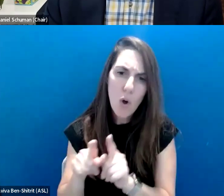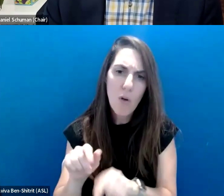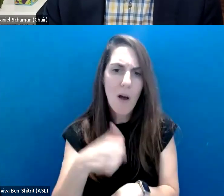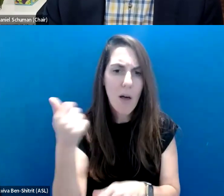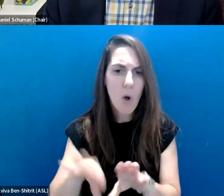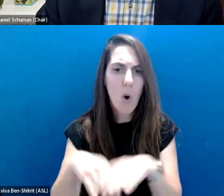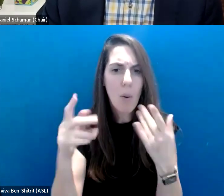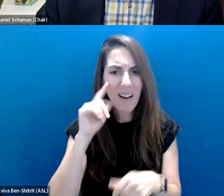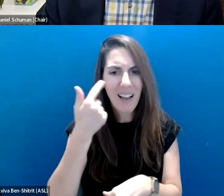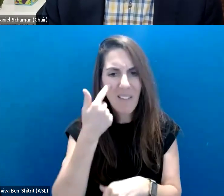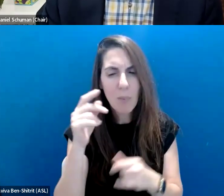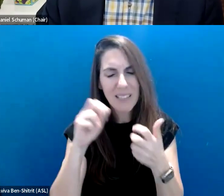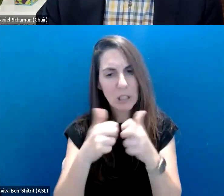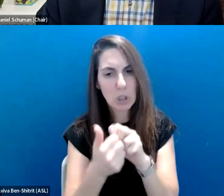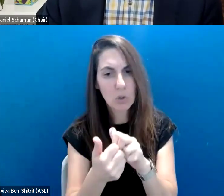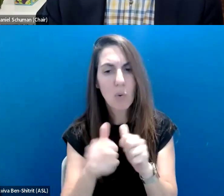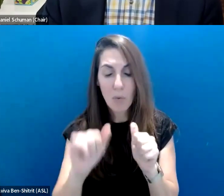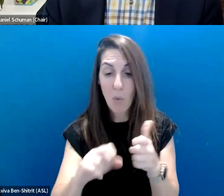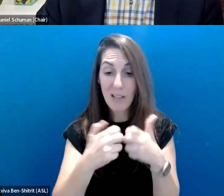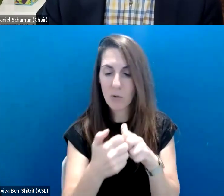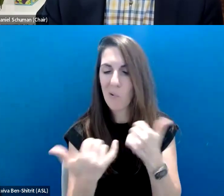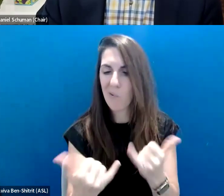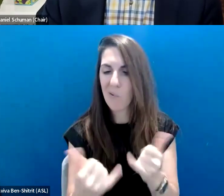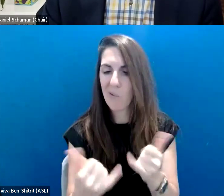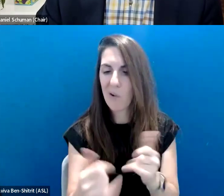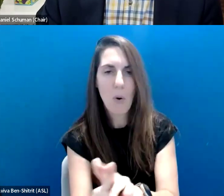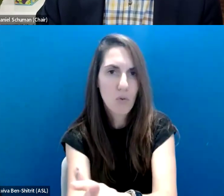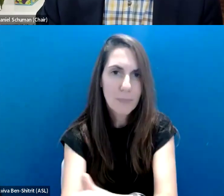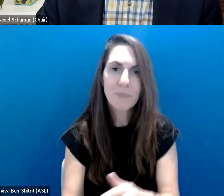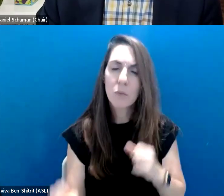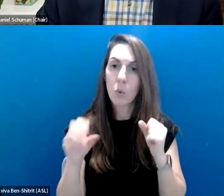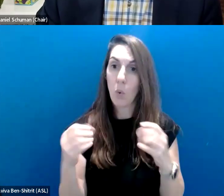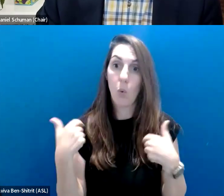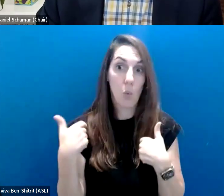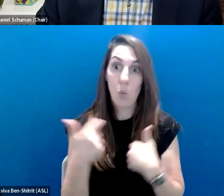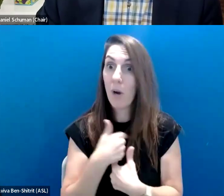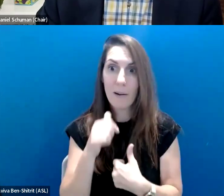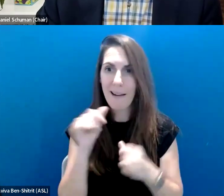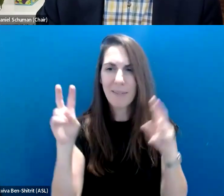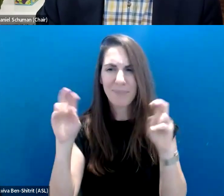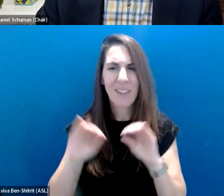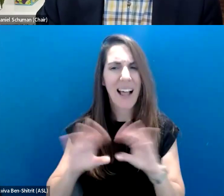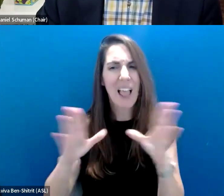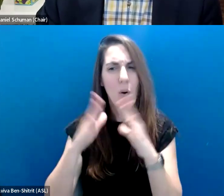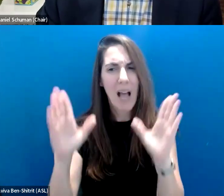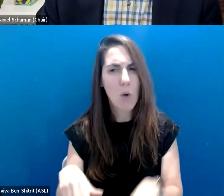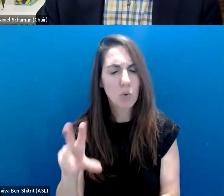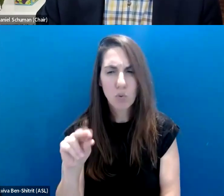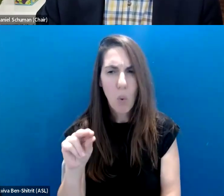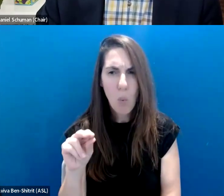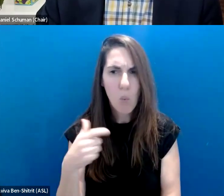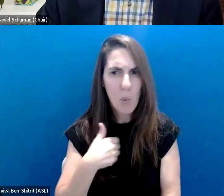are emerging. So we are not the clearinghouse, but we